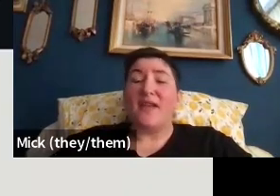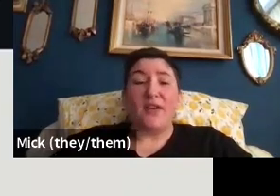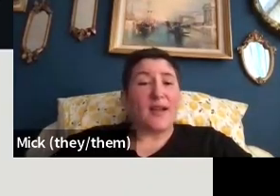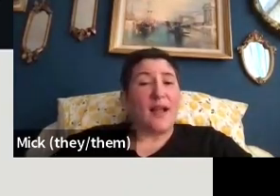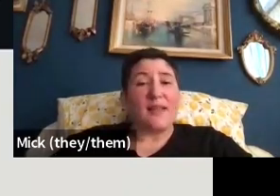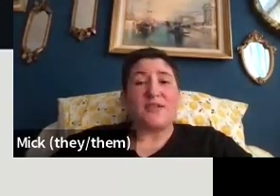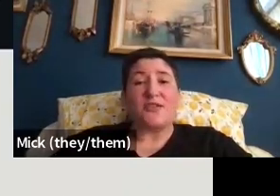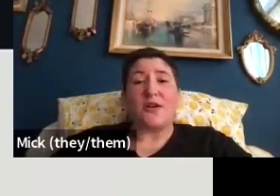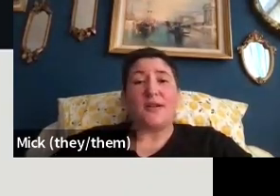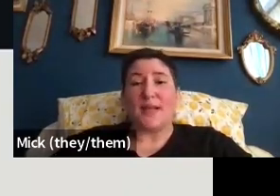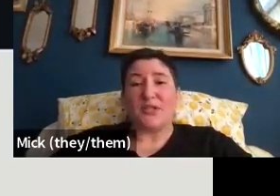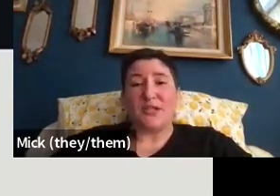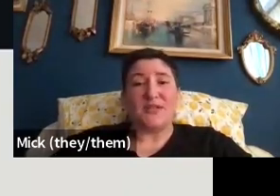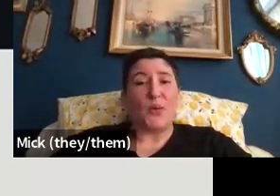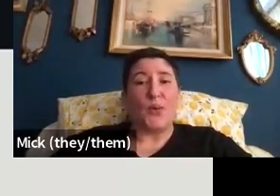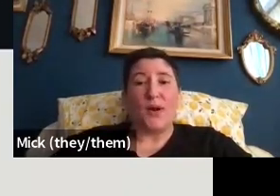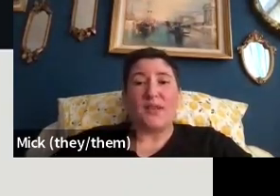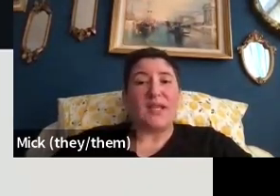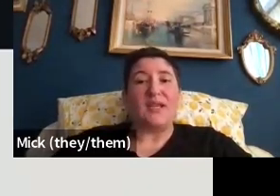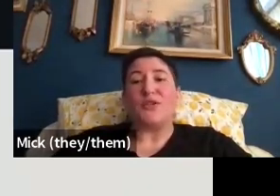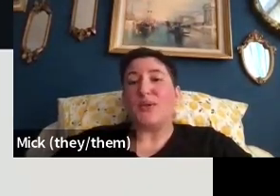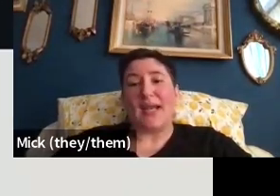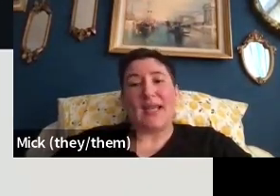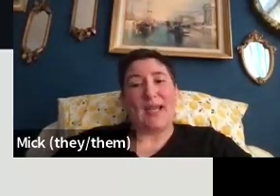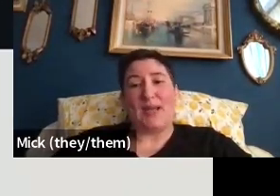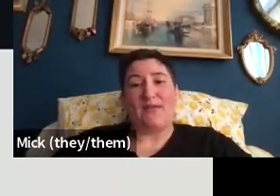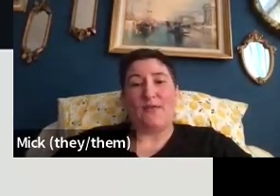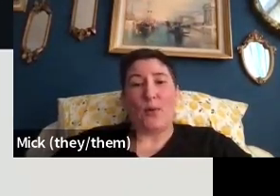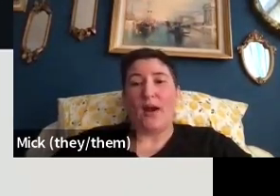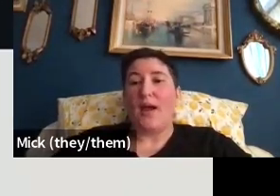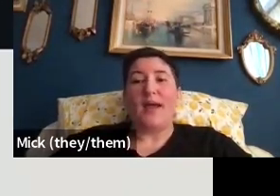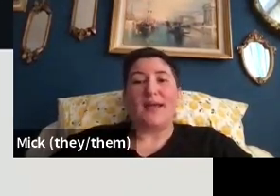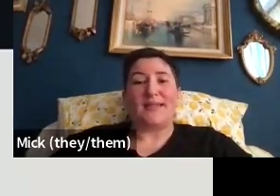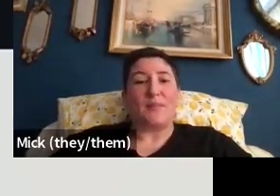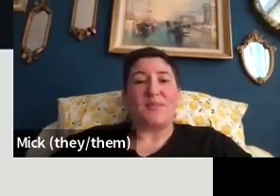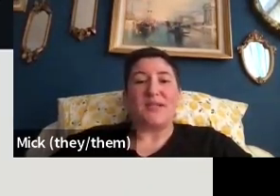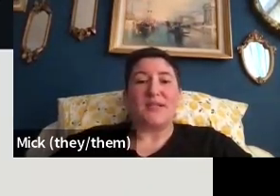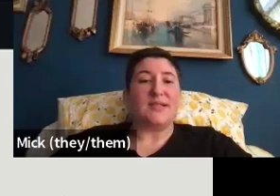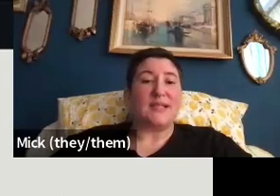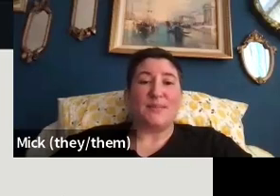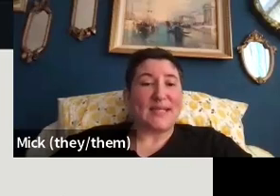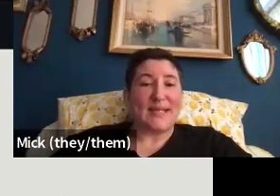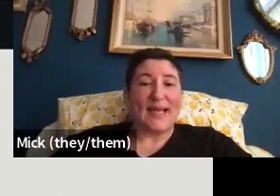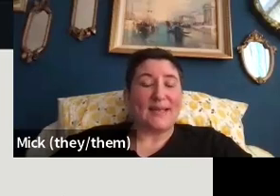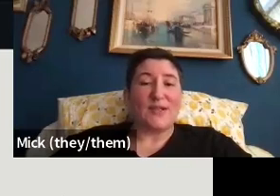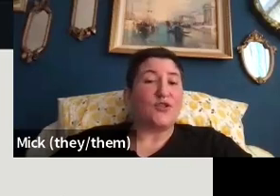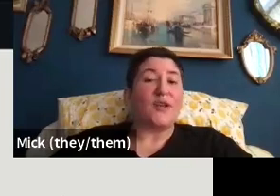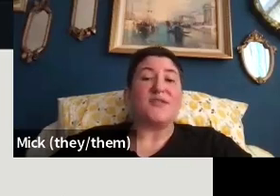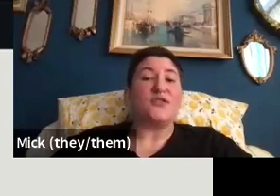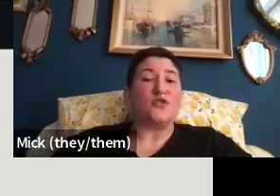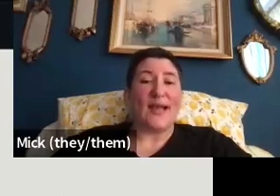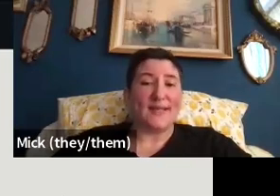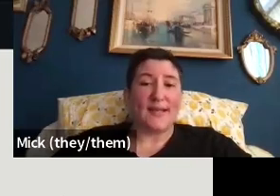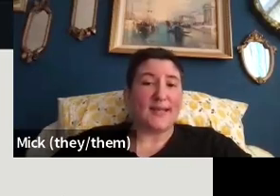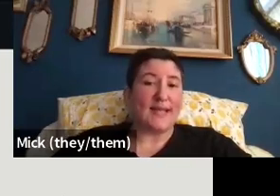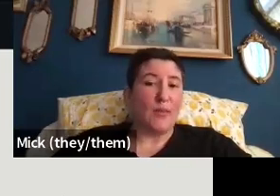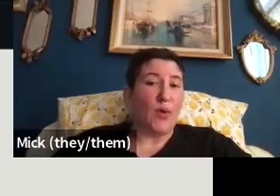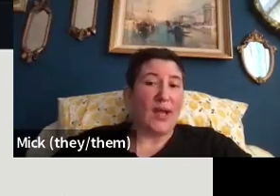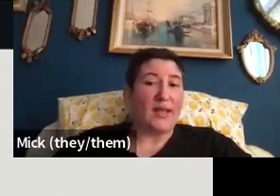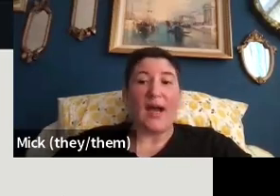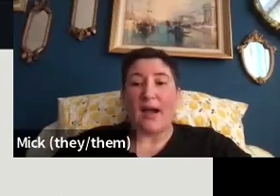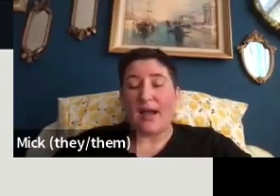of cake at a party June 20th with ice cream. The caption reads, like my red blood cells would be reporting